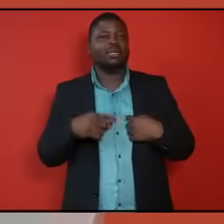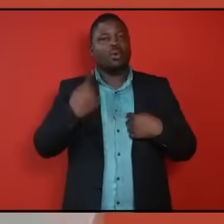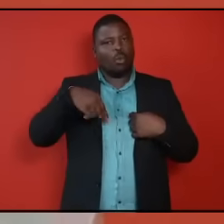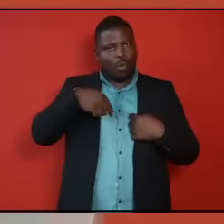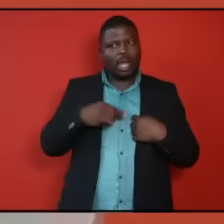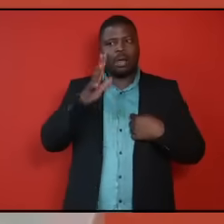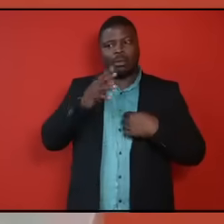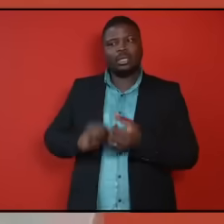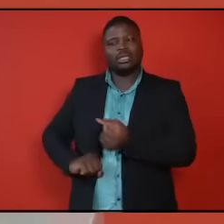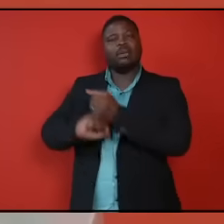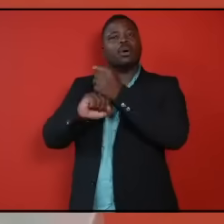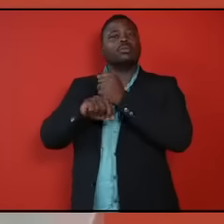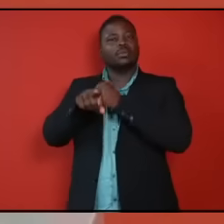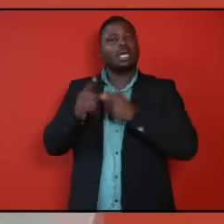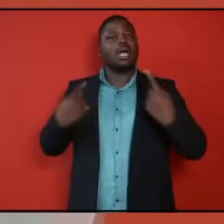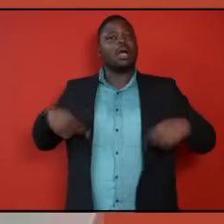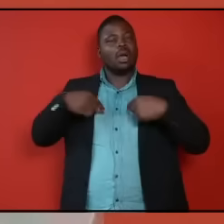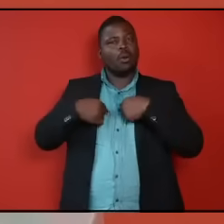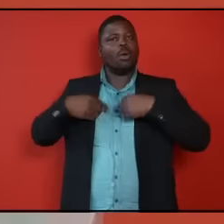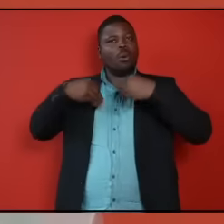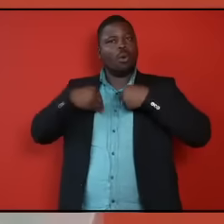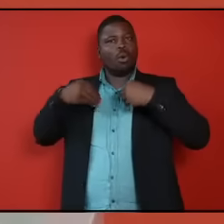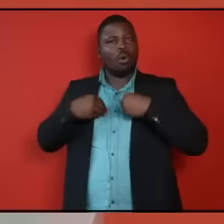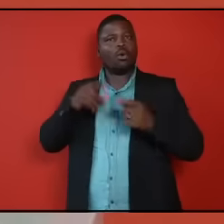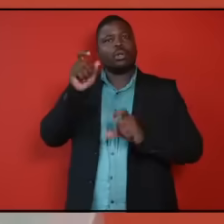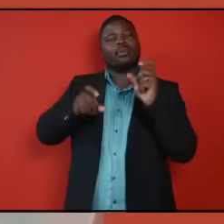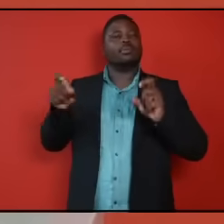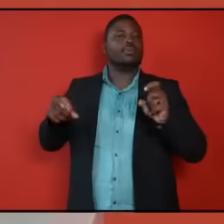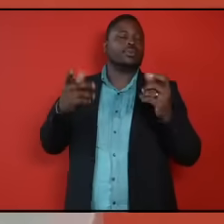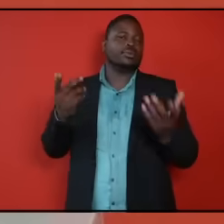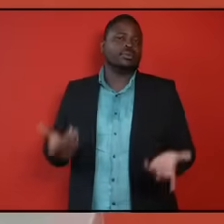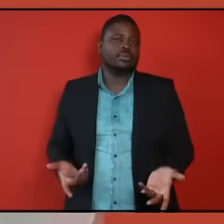if there is no black empowerment. It will be worse.